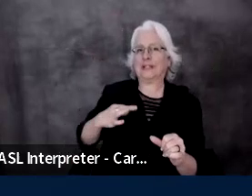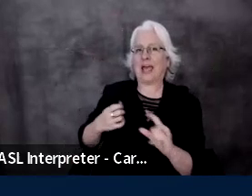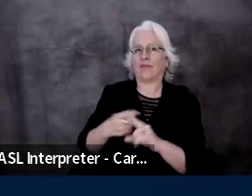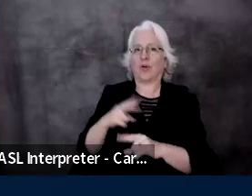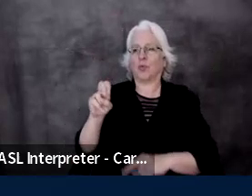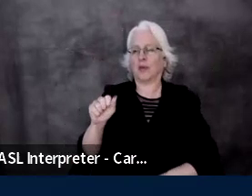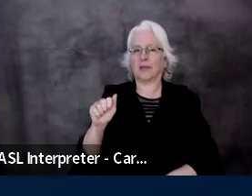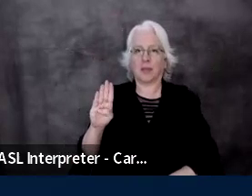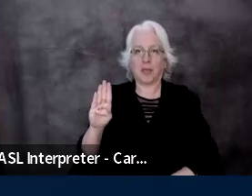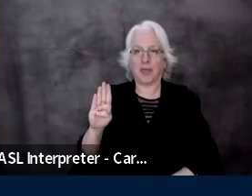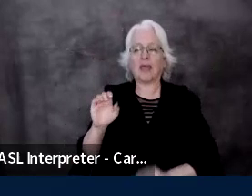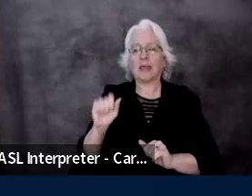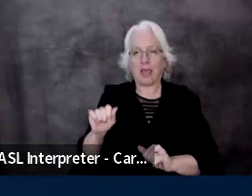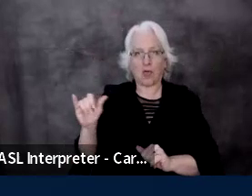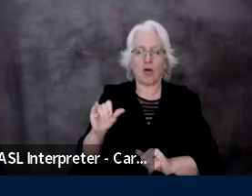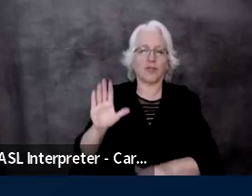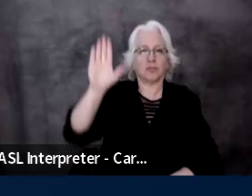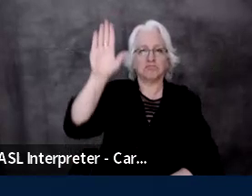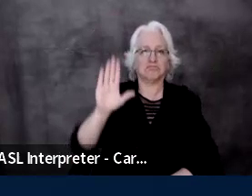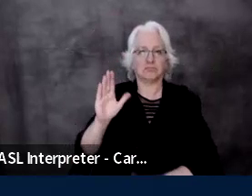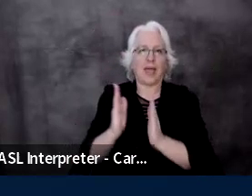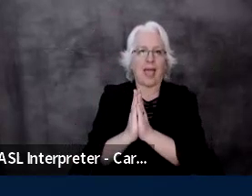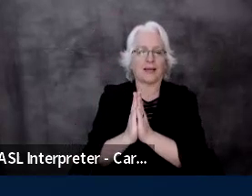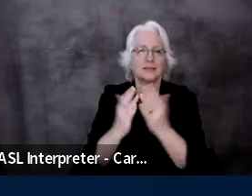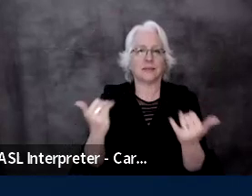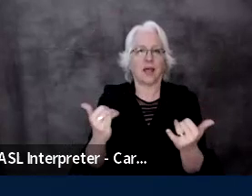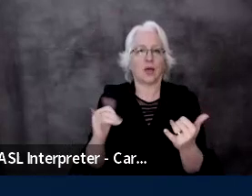also welcome to raise your hand at this time as well.